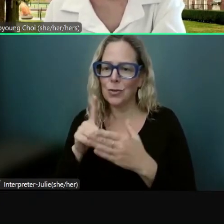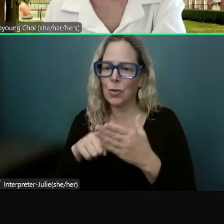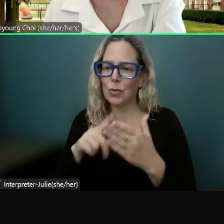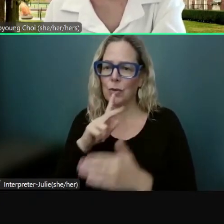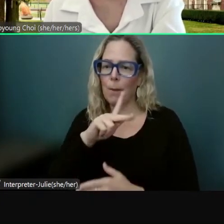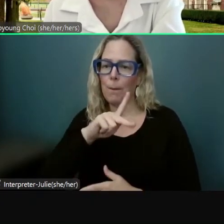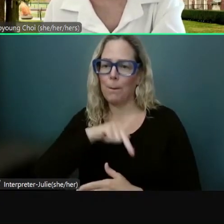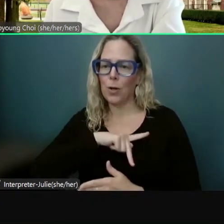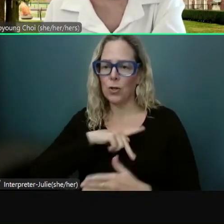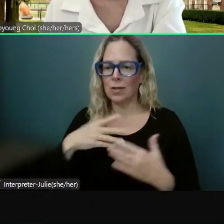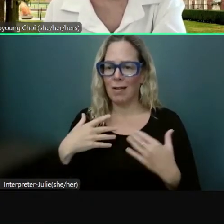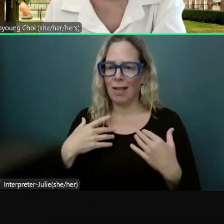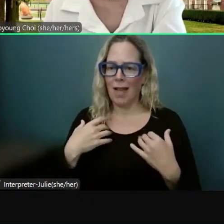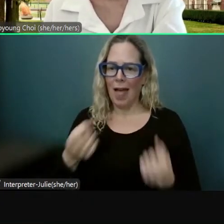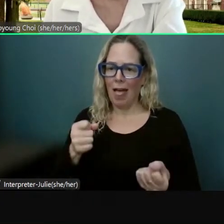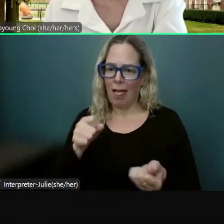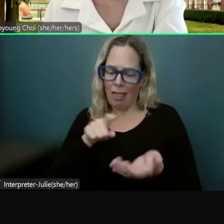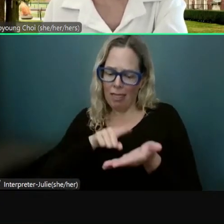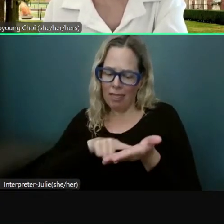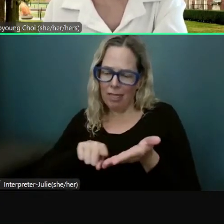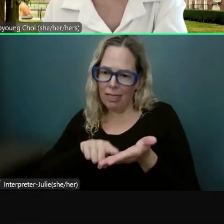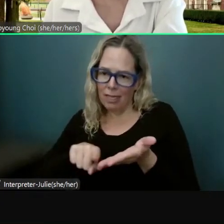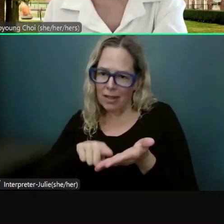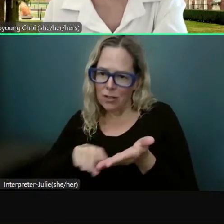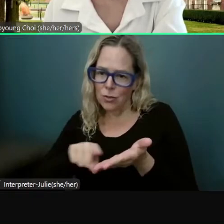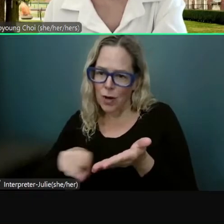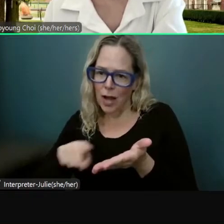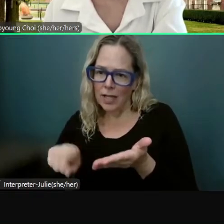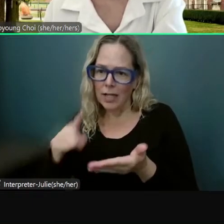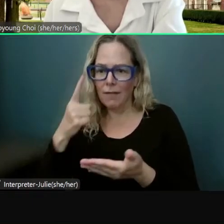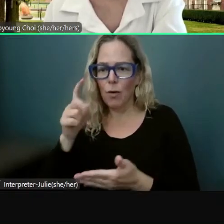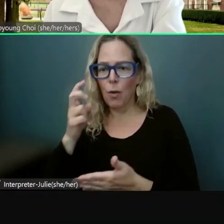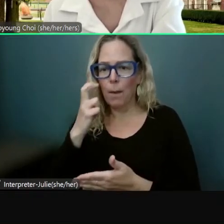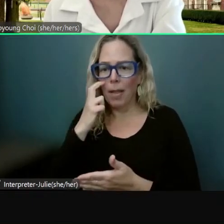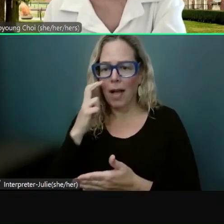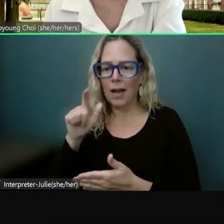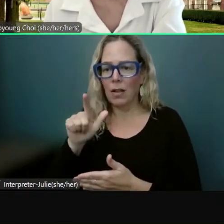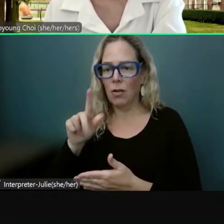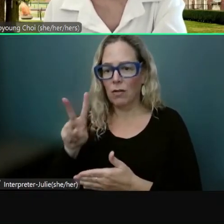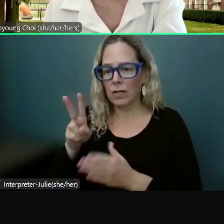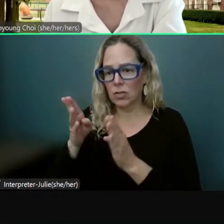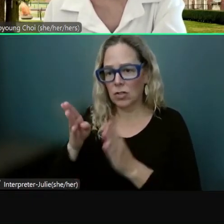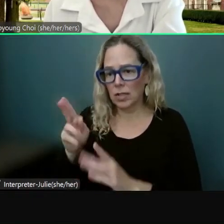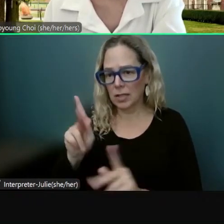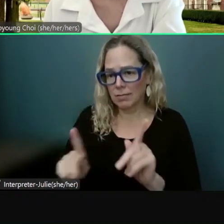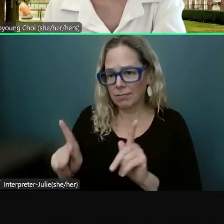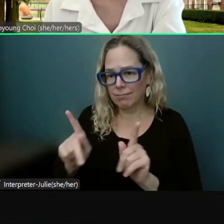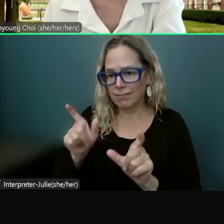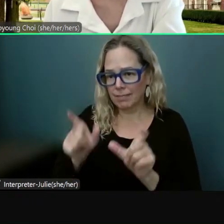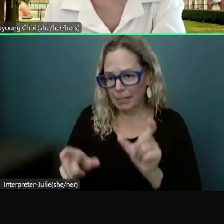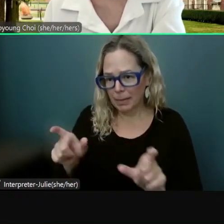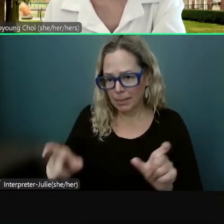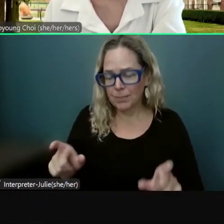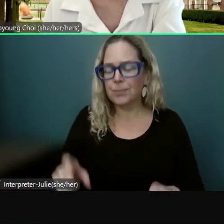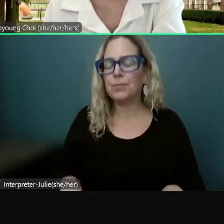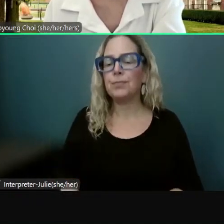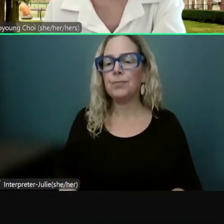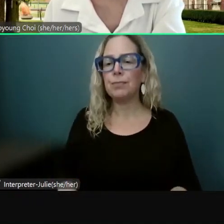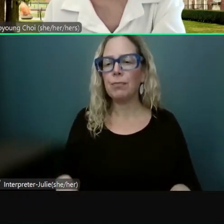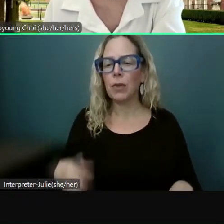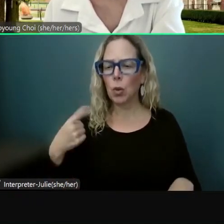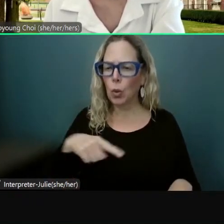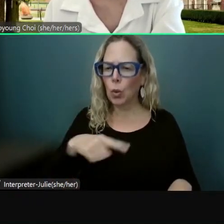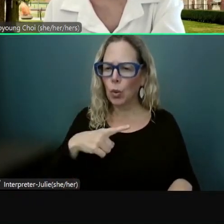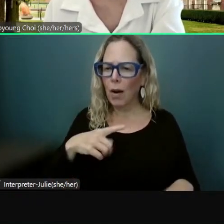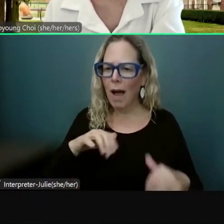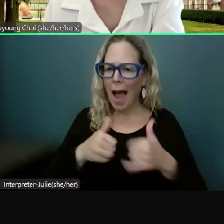blind and low vision individuals. Specifically, we explored how conversational AI